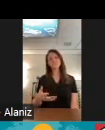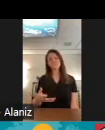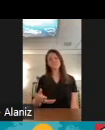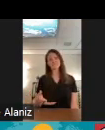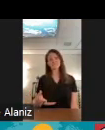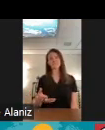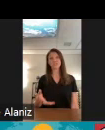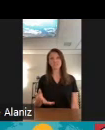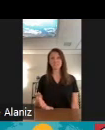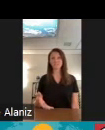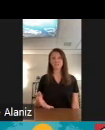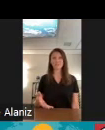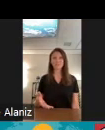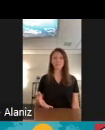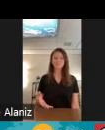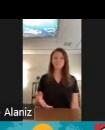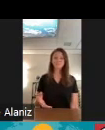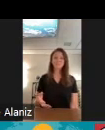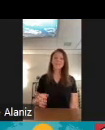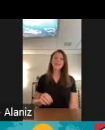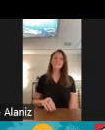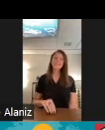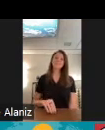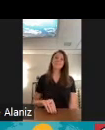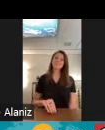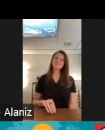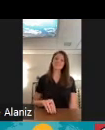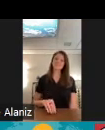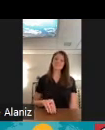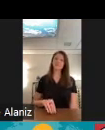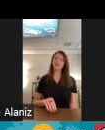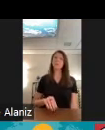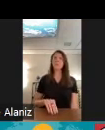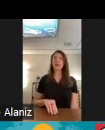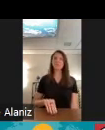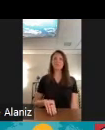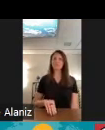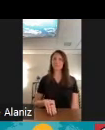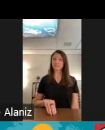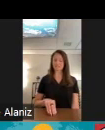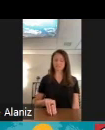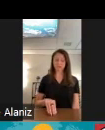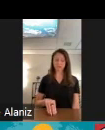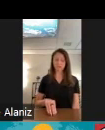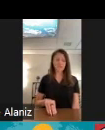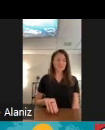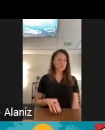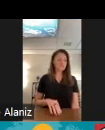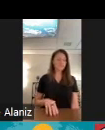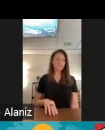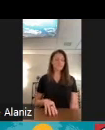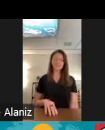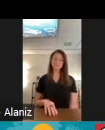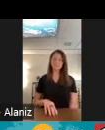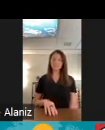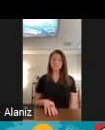that they're engaging your attention training. And the other interesting thing about why we think meditation works is when